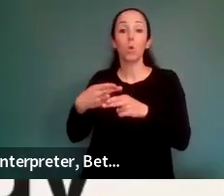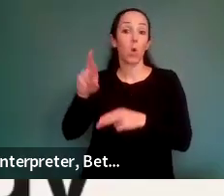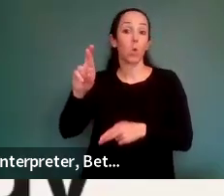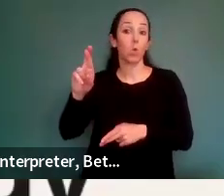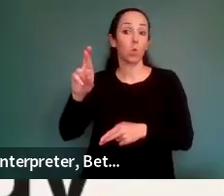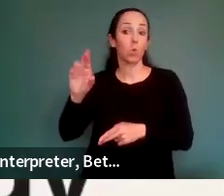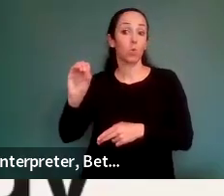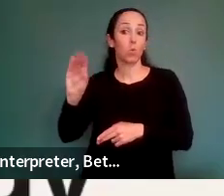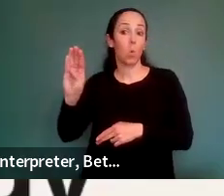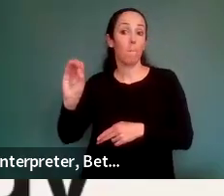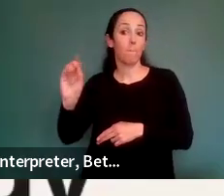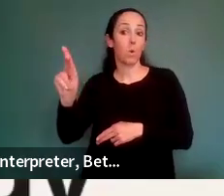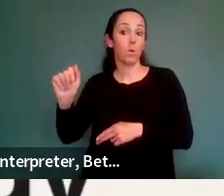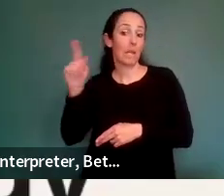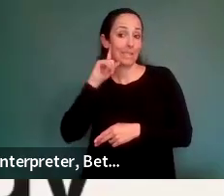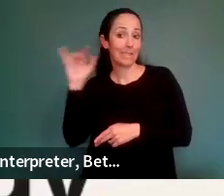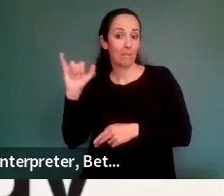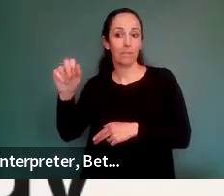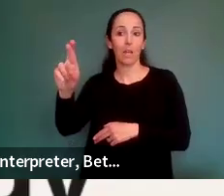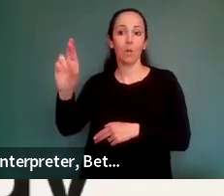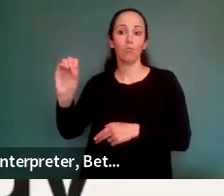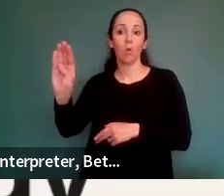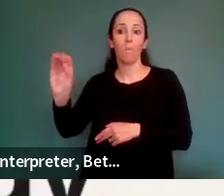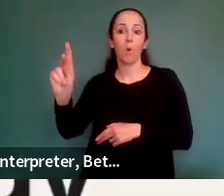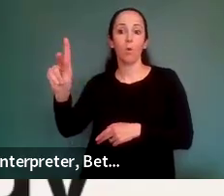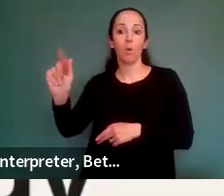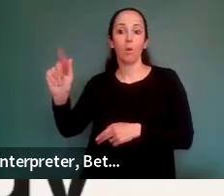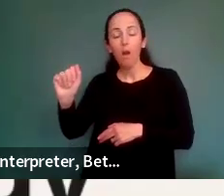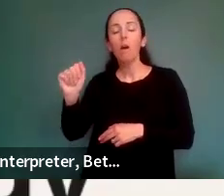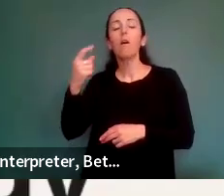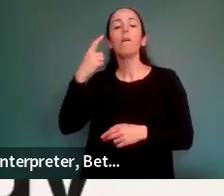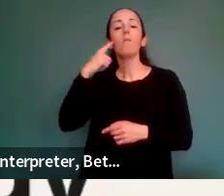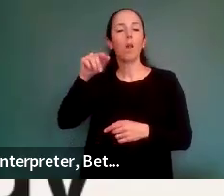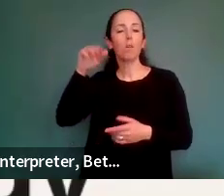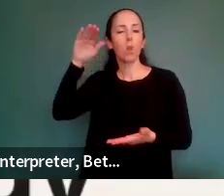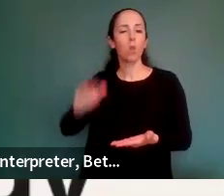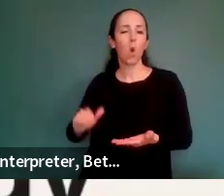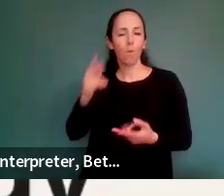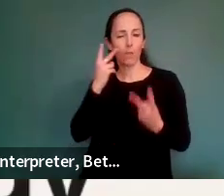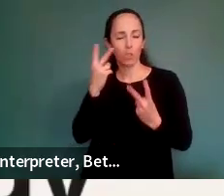app. So it's like having a handheld magnifier on your phone.